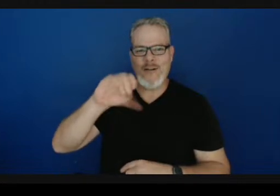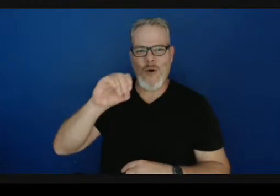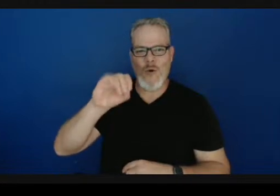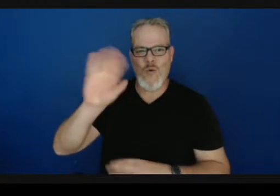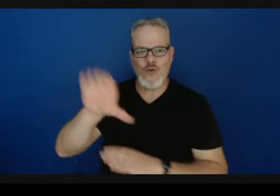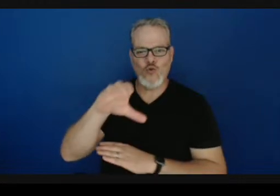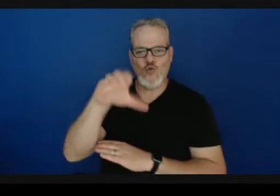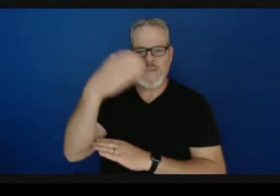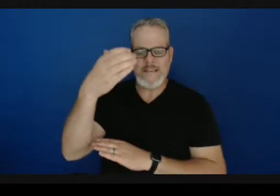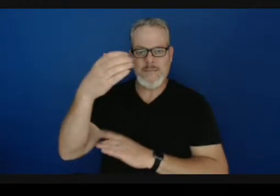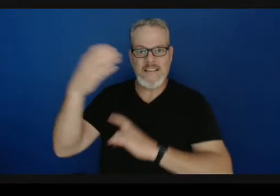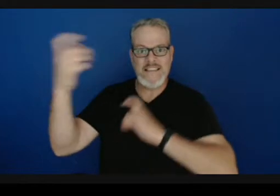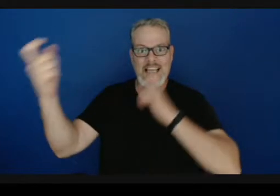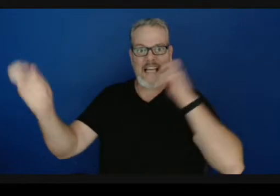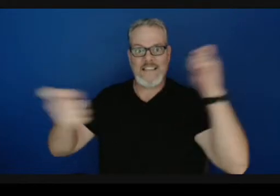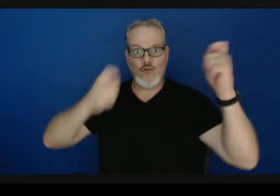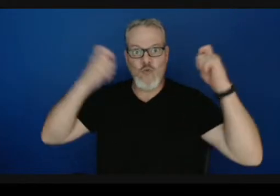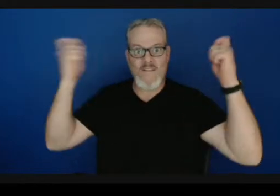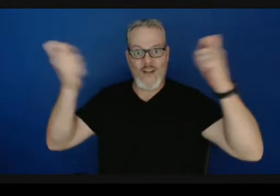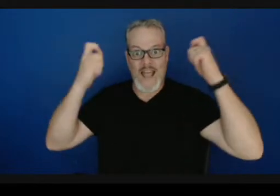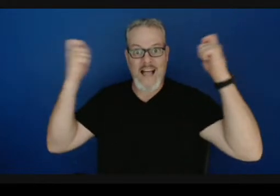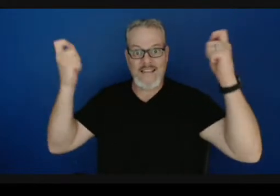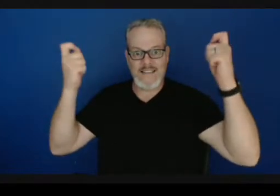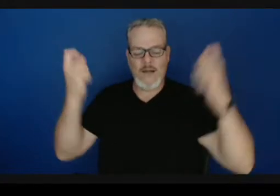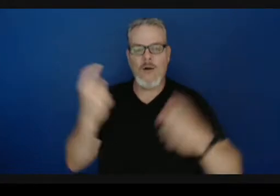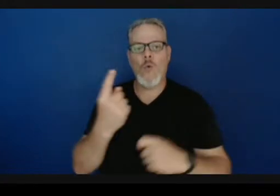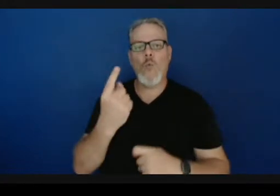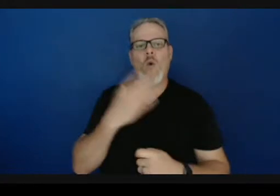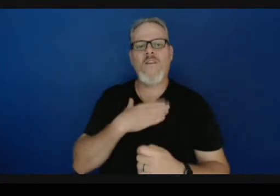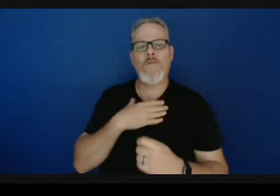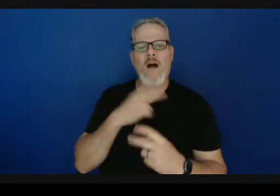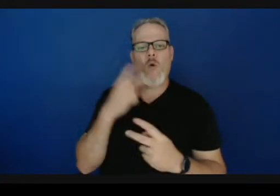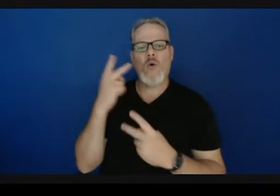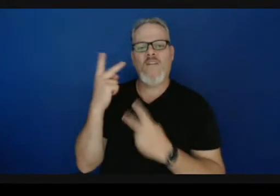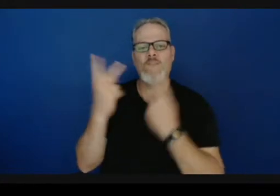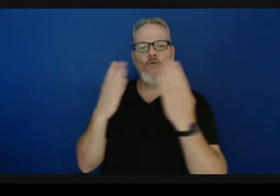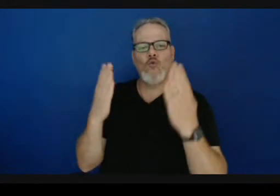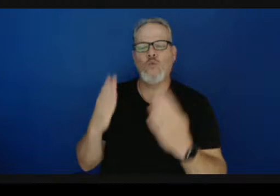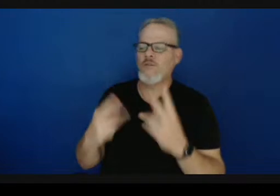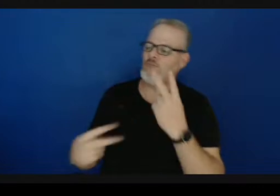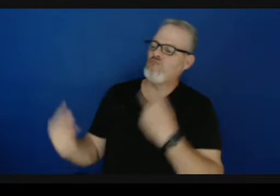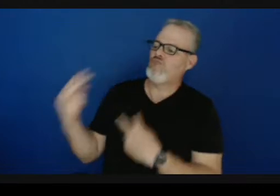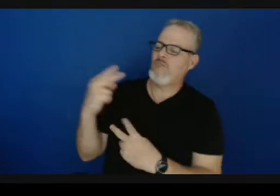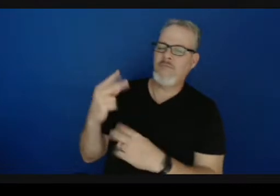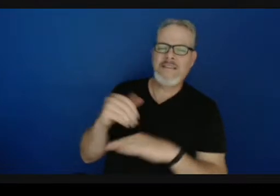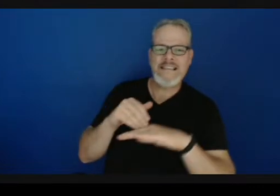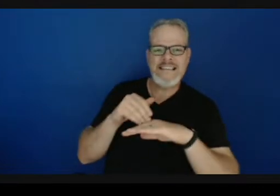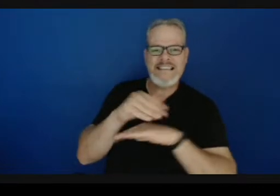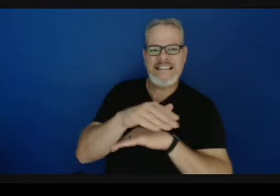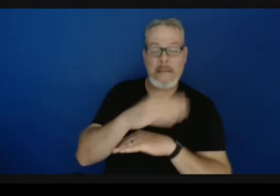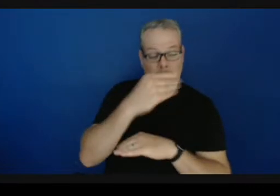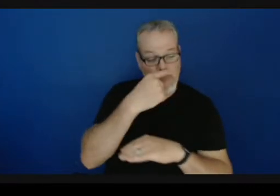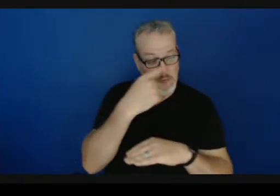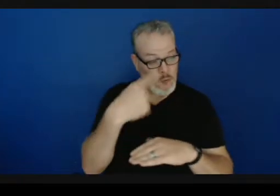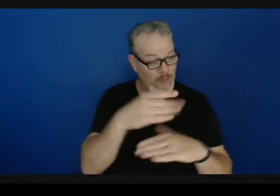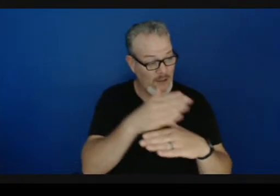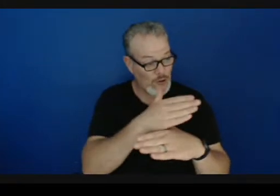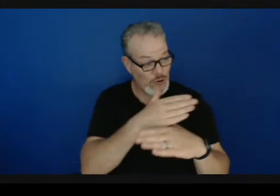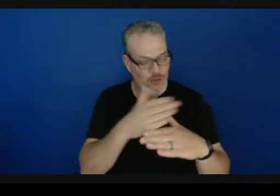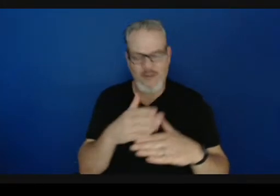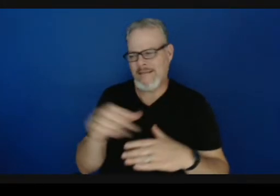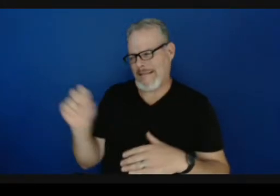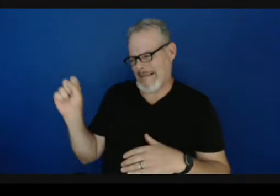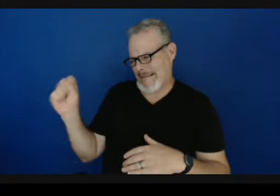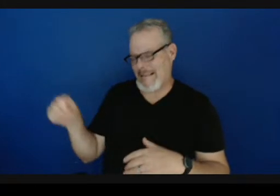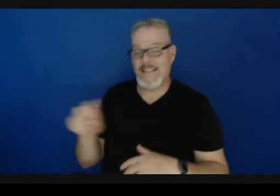our viewers sent this to me and she asked me if I would put this up. And I was like, you know what? Dane would love this. So I